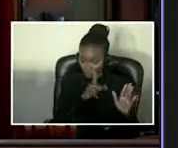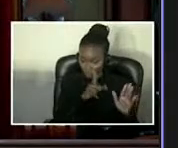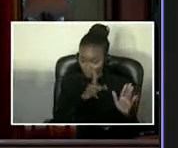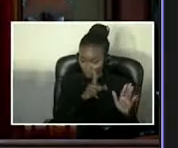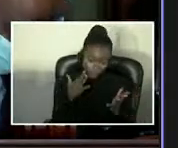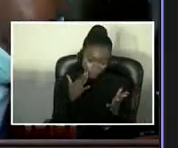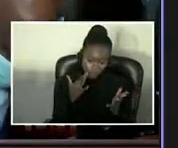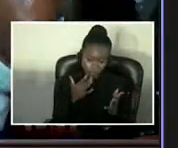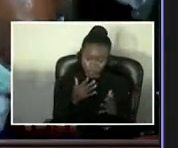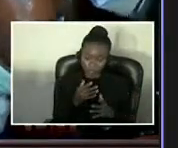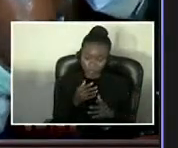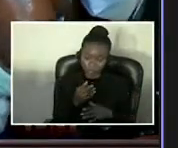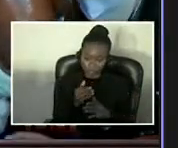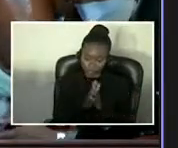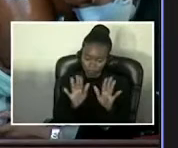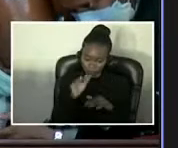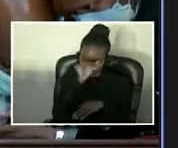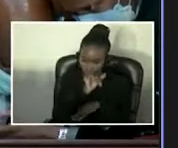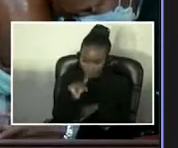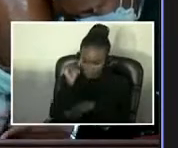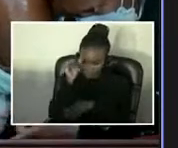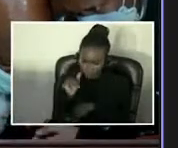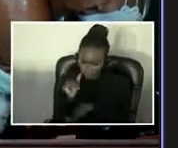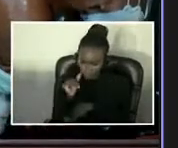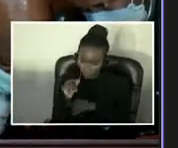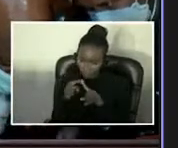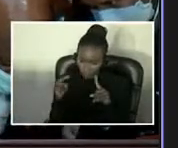the far-right anti-communist immigrants